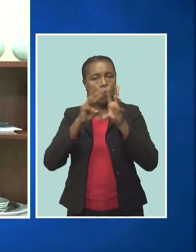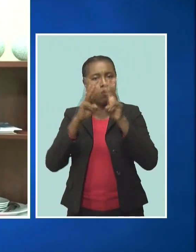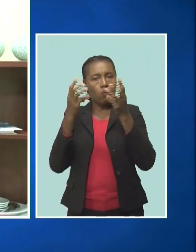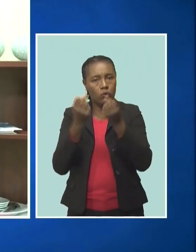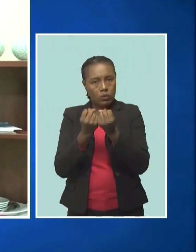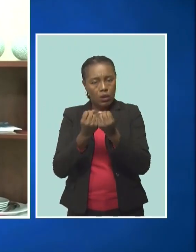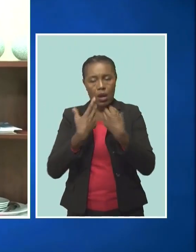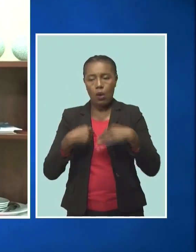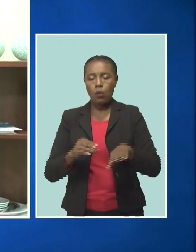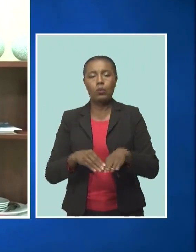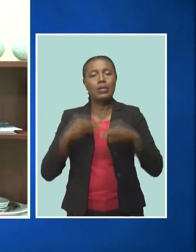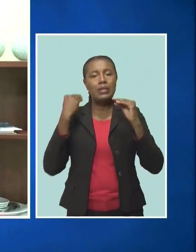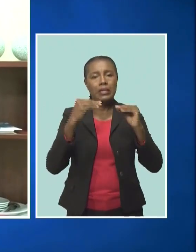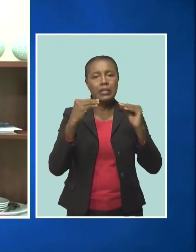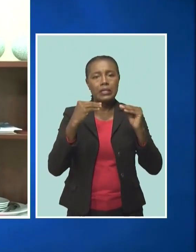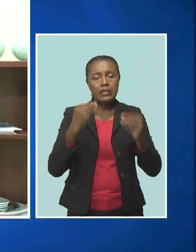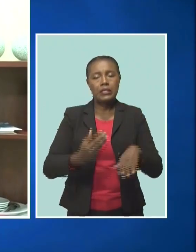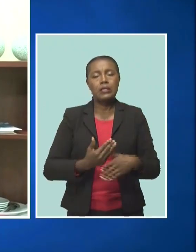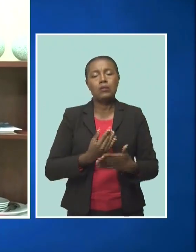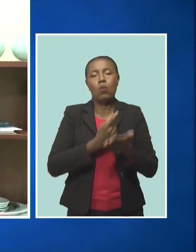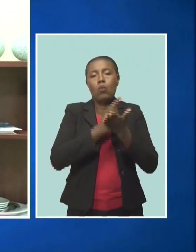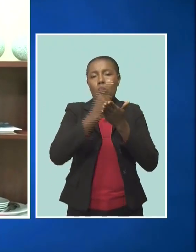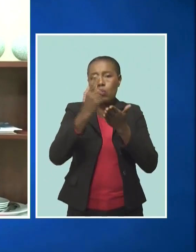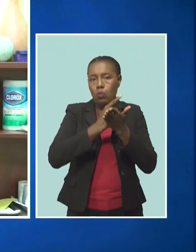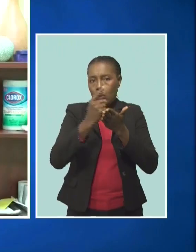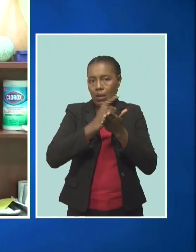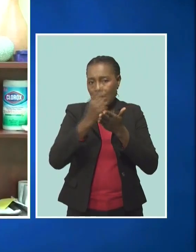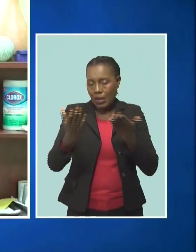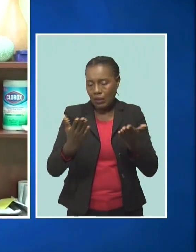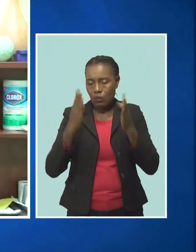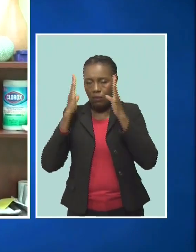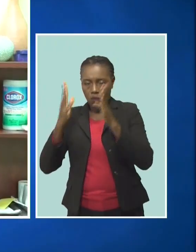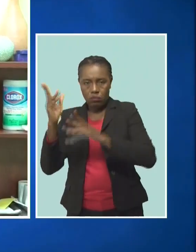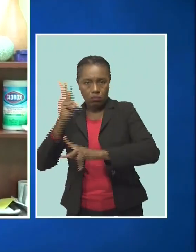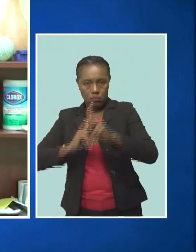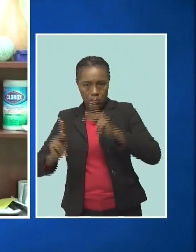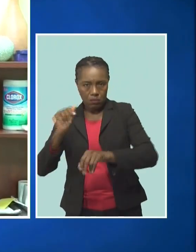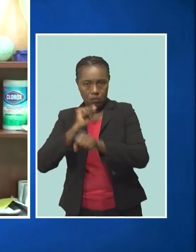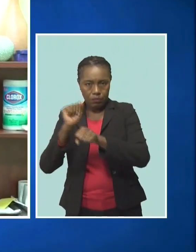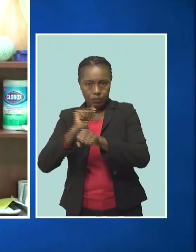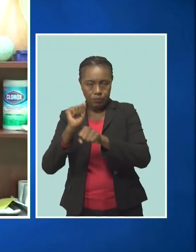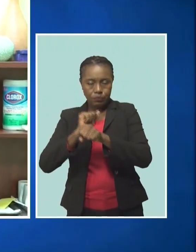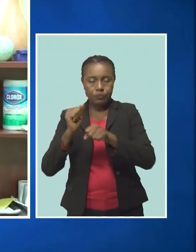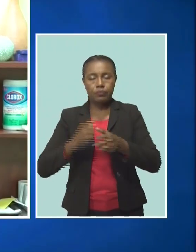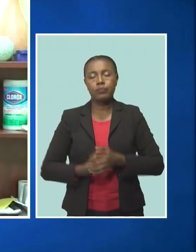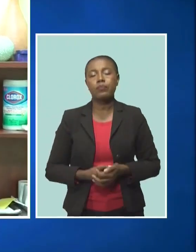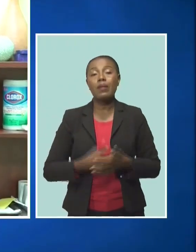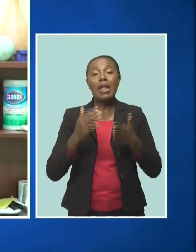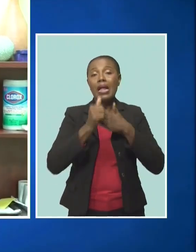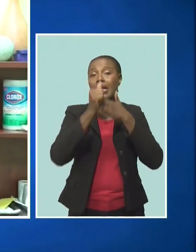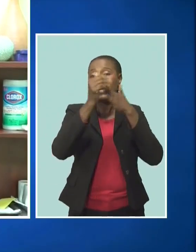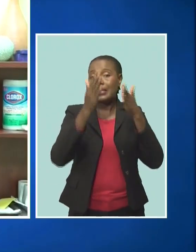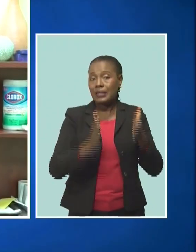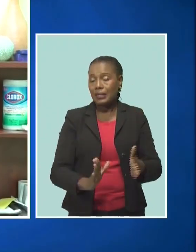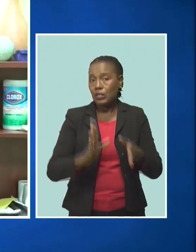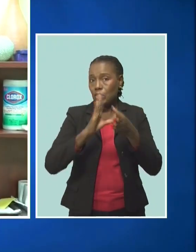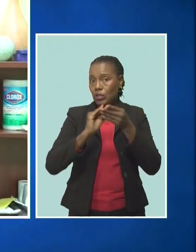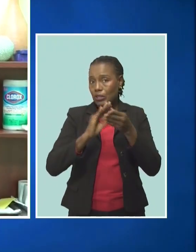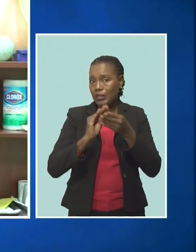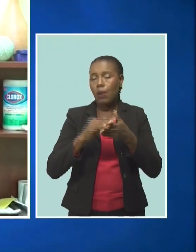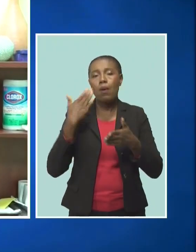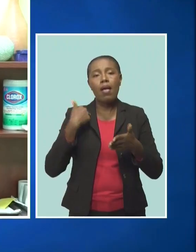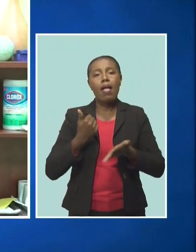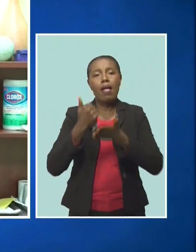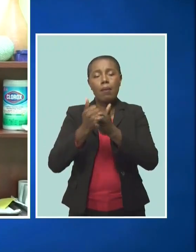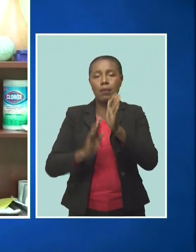a period of weekends. And obviously we cater to people who are working. Scholarship winner Jalisa Aline said it would help her to develop in her career. I